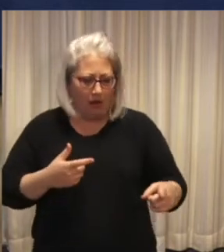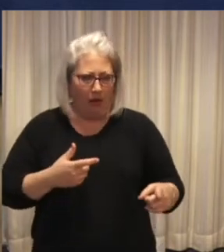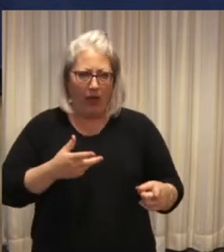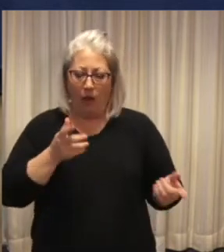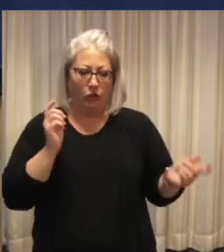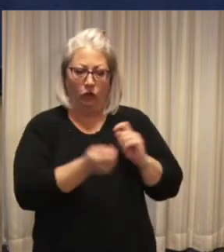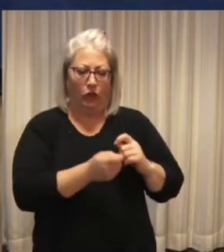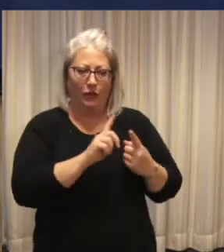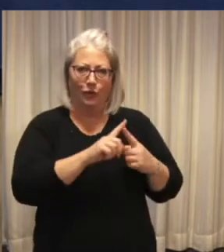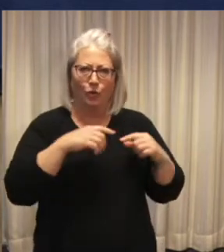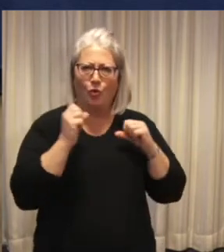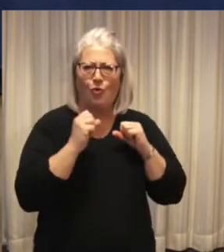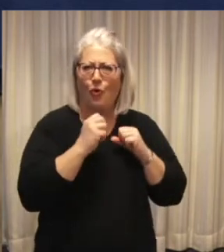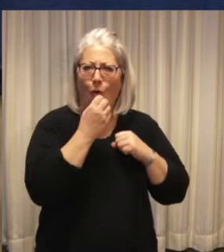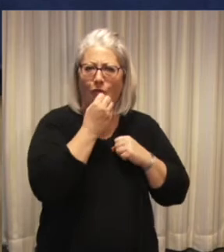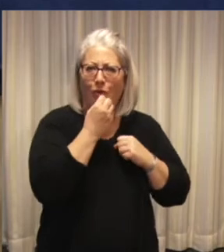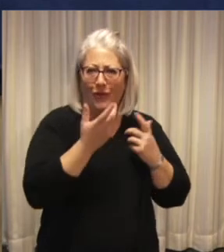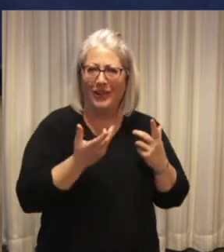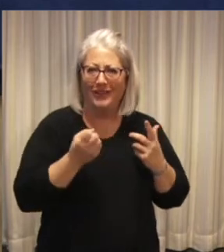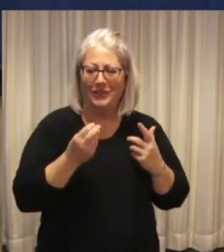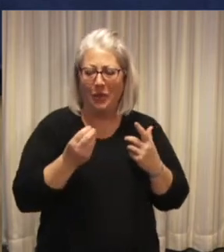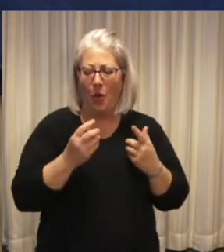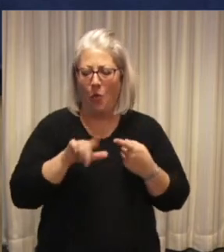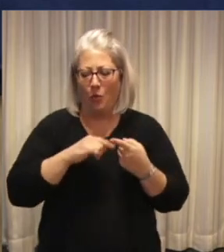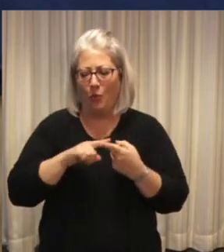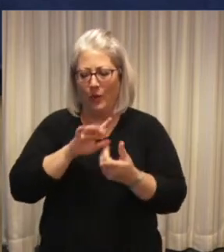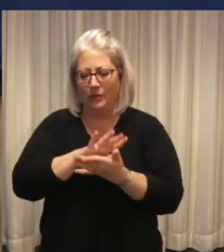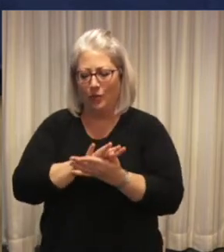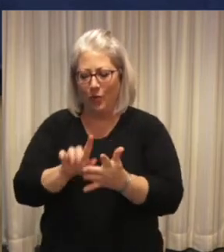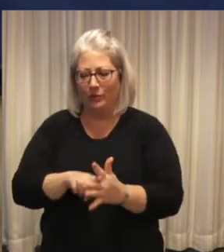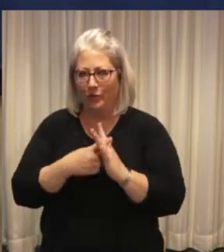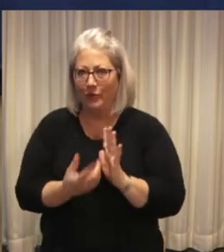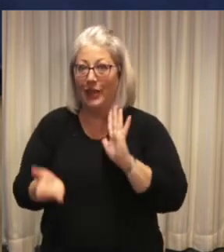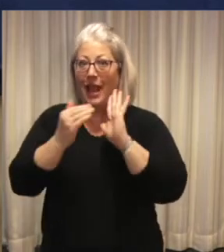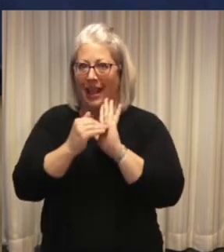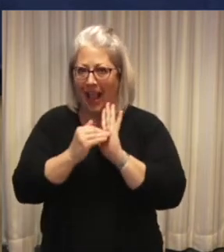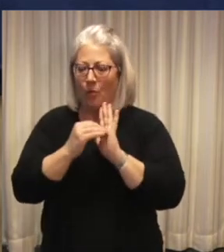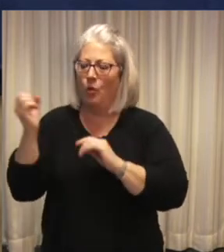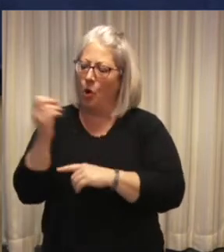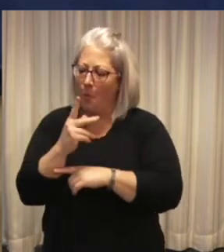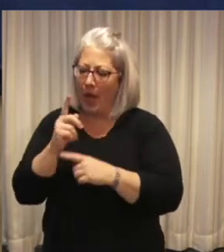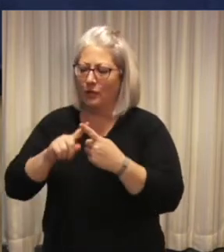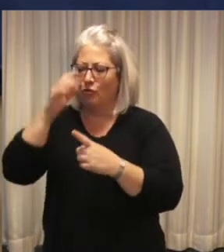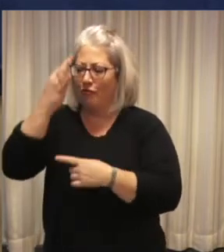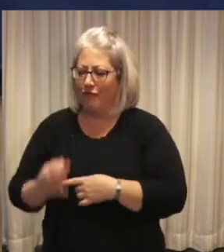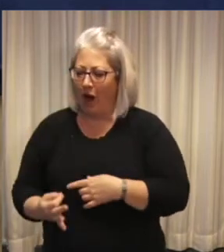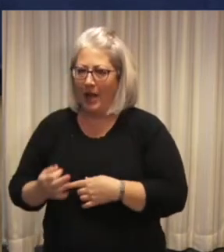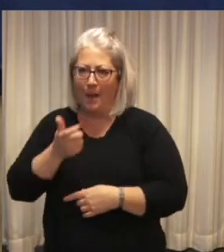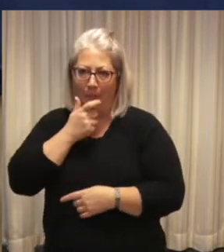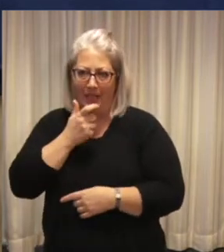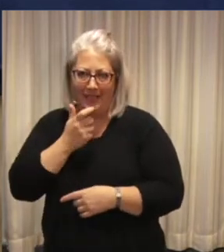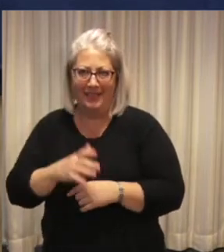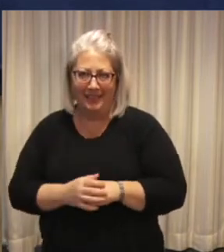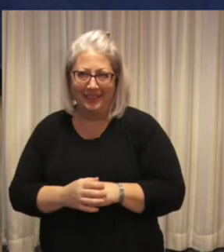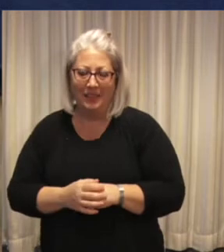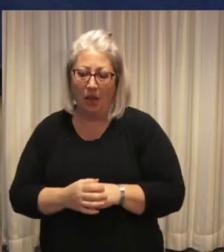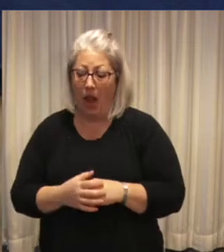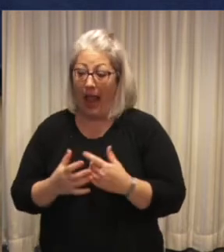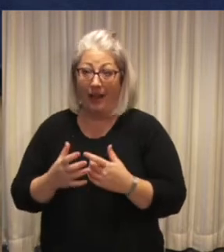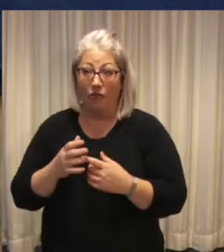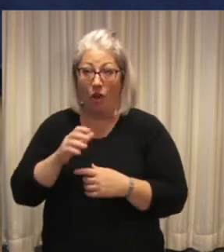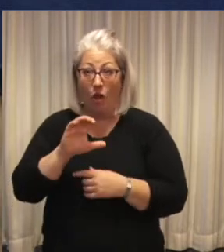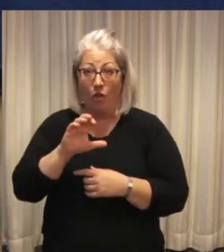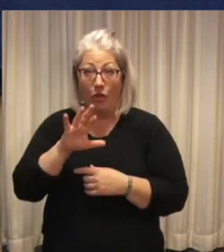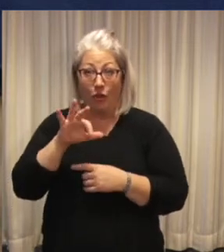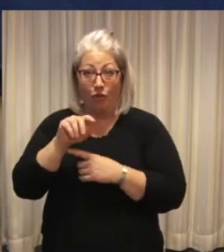And that's everybody's excited about the but pizza now Fridays. That's the light at the end of the tunnel. The crust Friday. Is now whole wheat instead of what it probably oh, was wow. when you were there. Fancy. Yeah. All